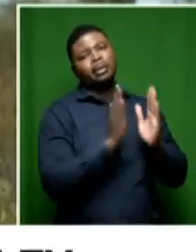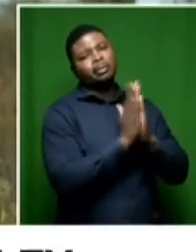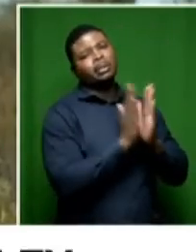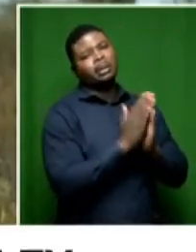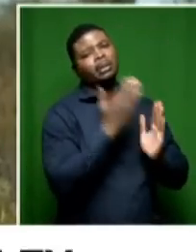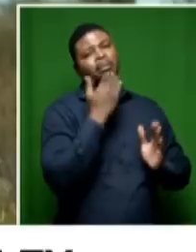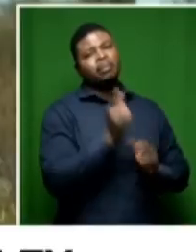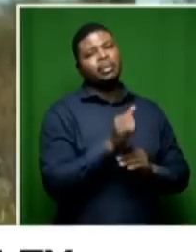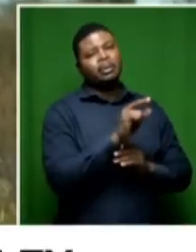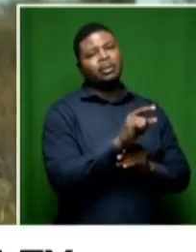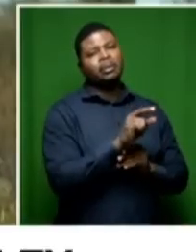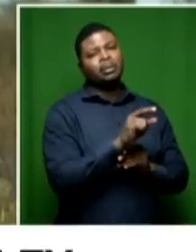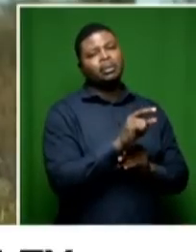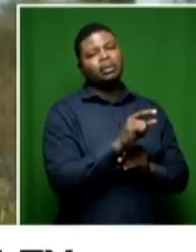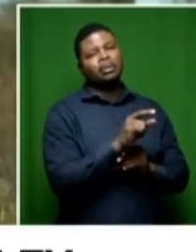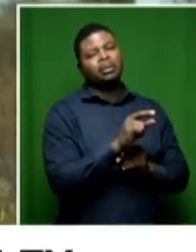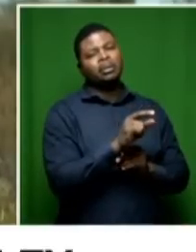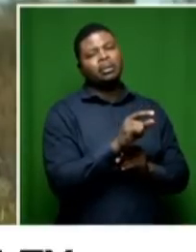we working